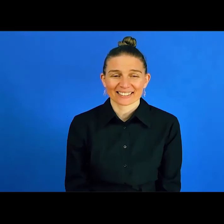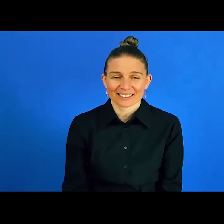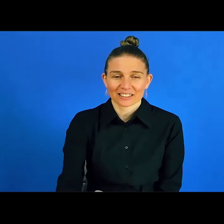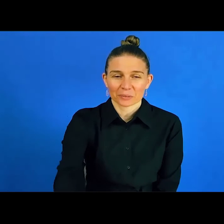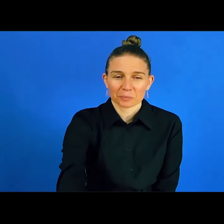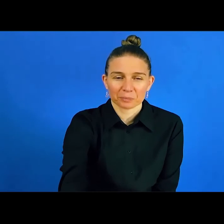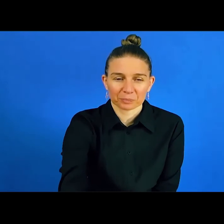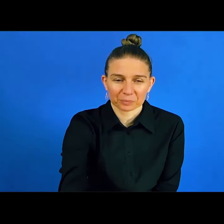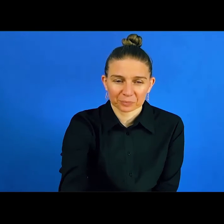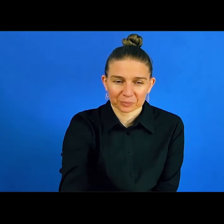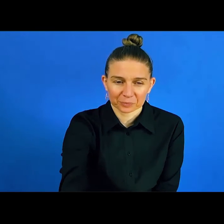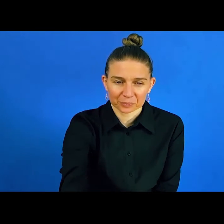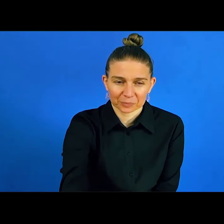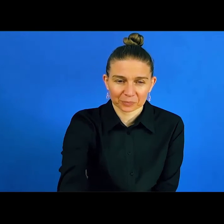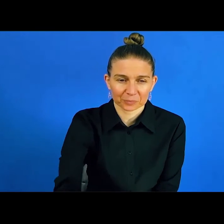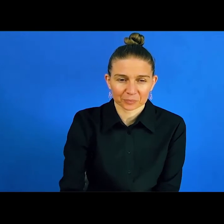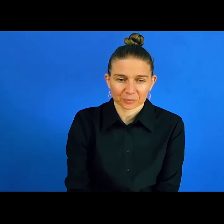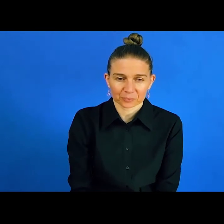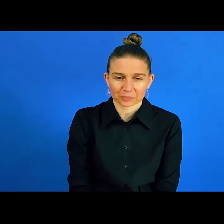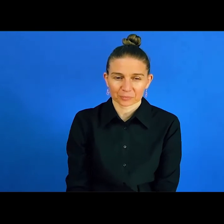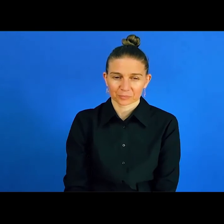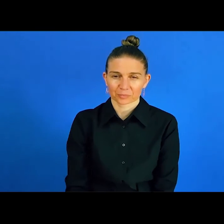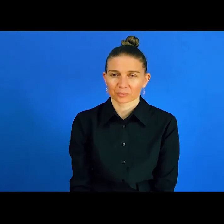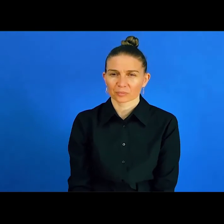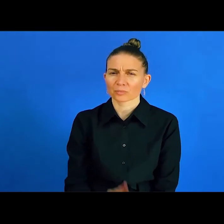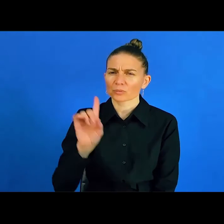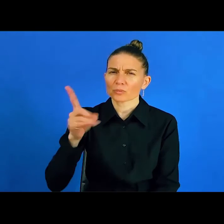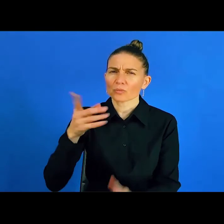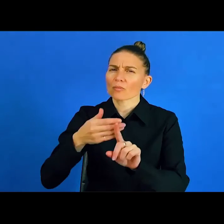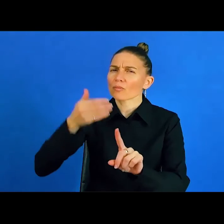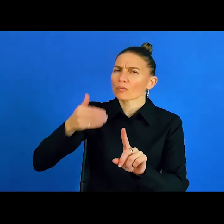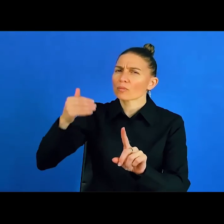earlier discussions, perhaps this is to,